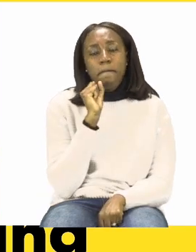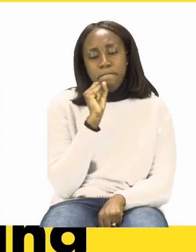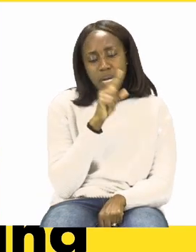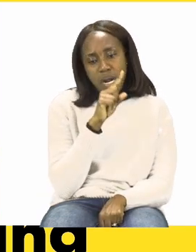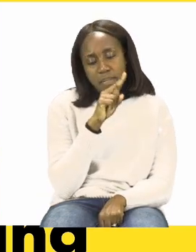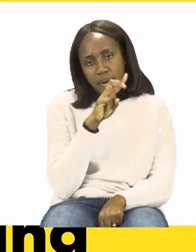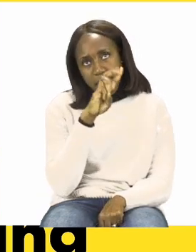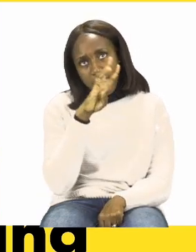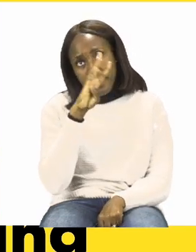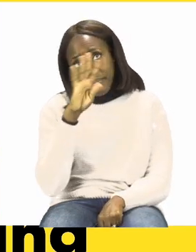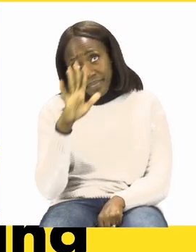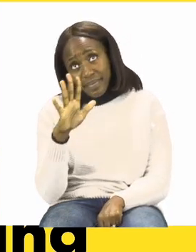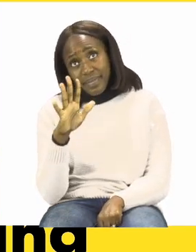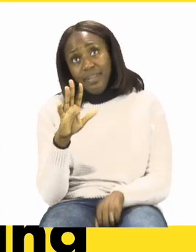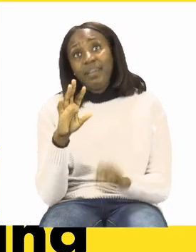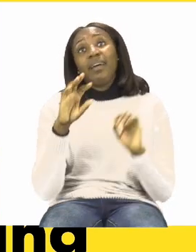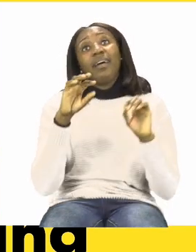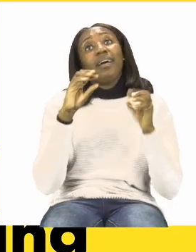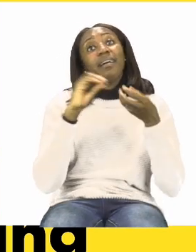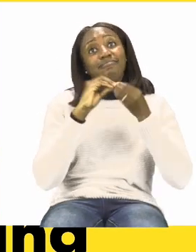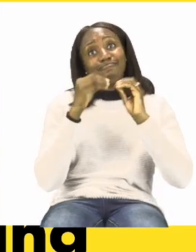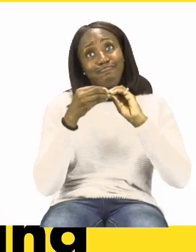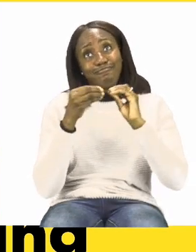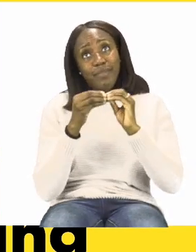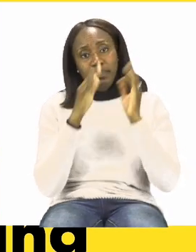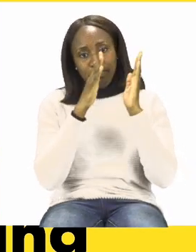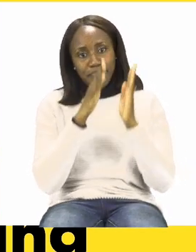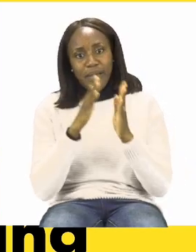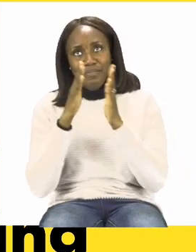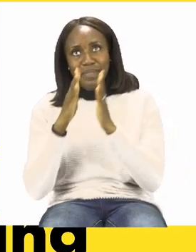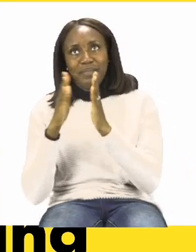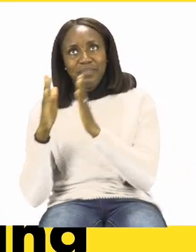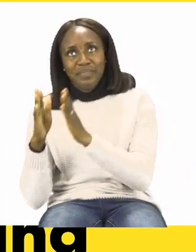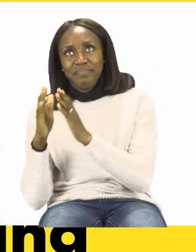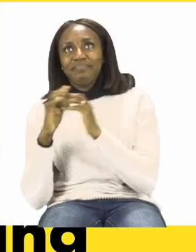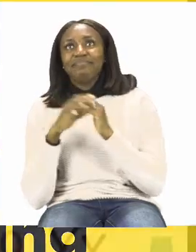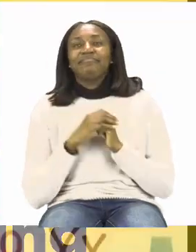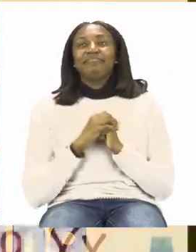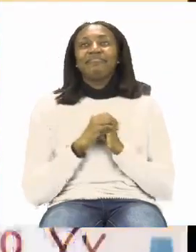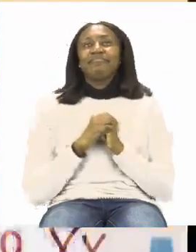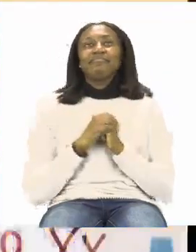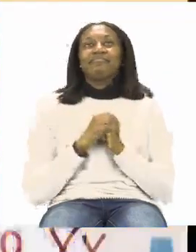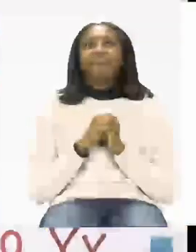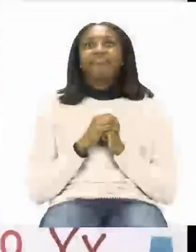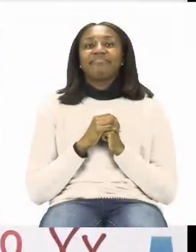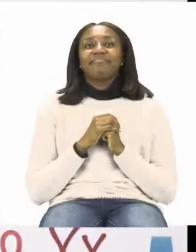about counting and number patterns.